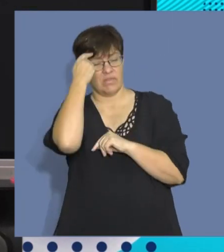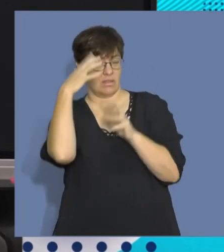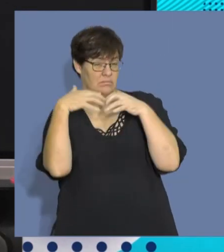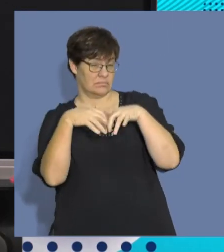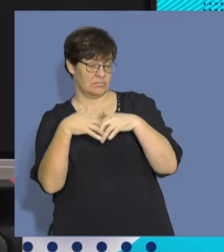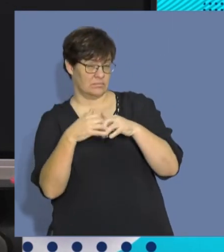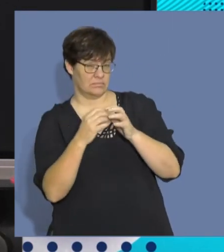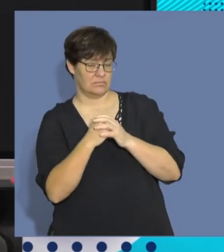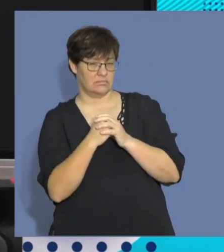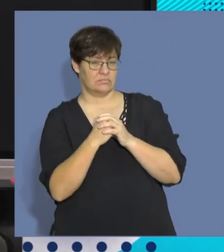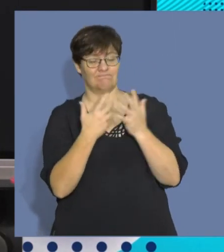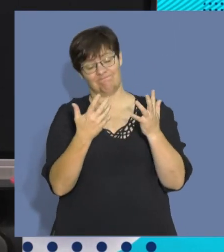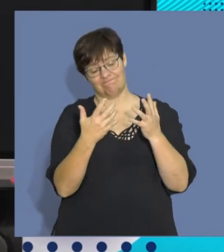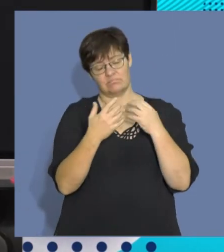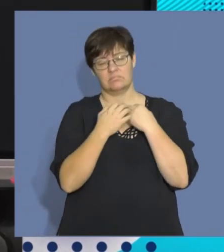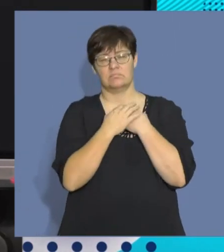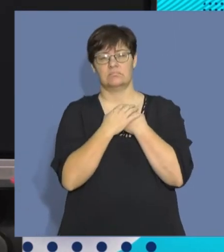If you guys think about it,